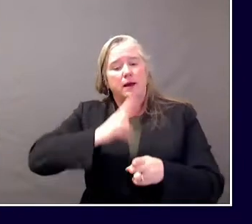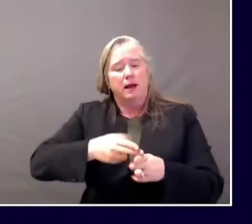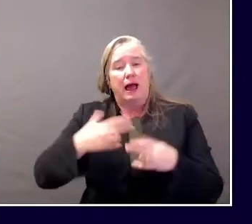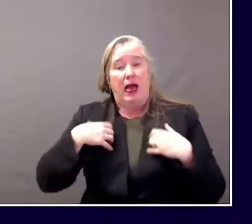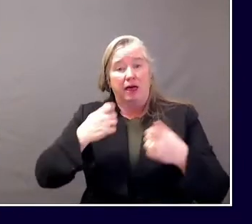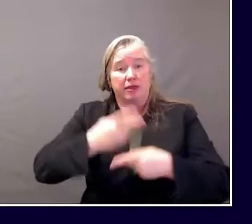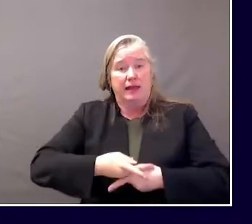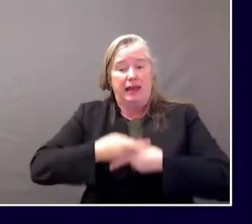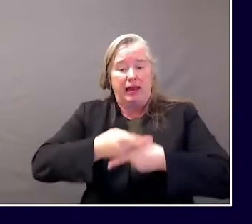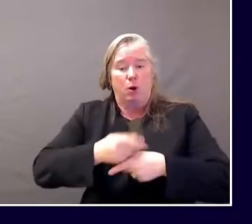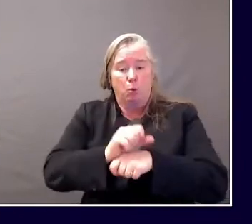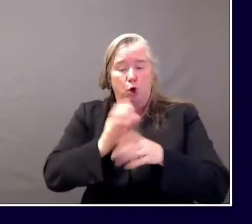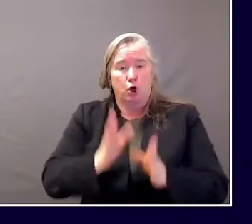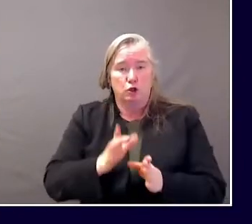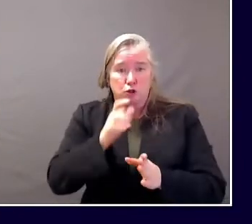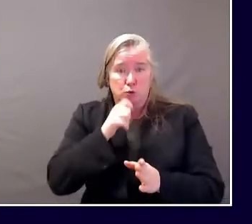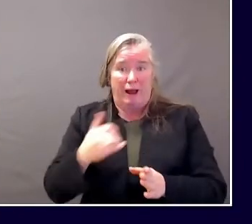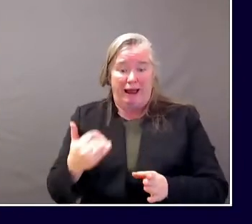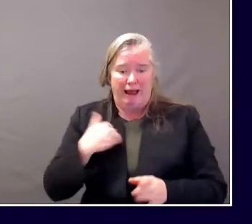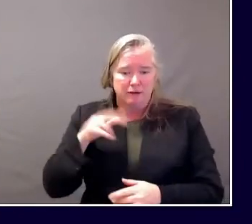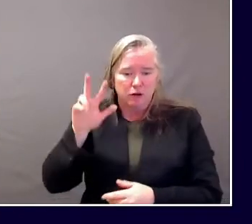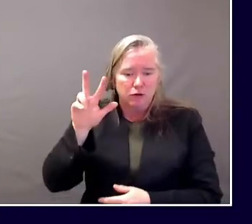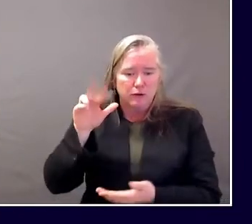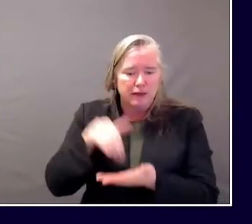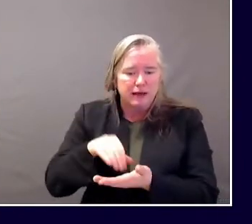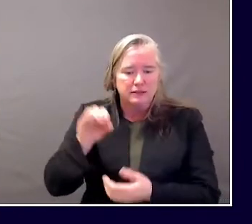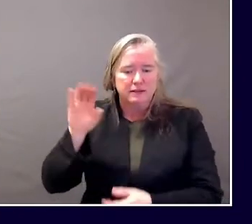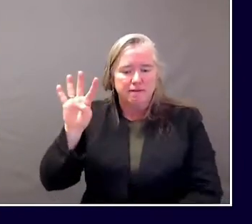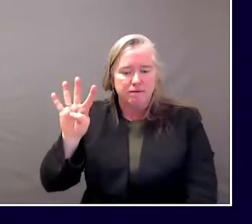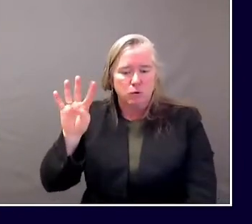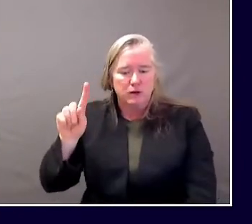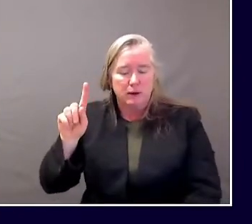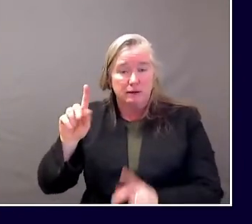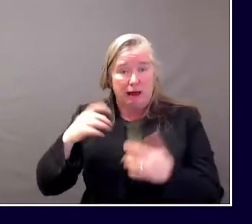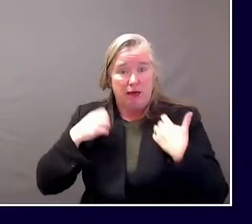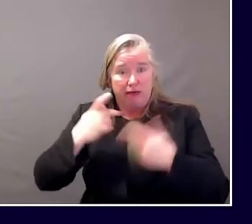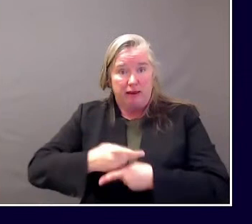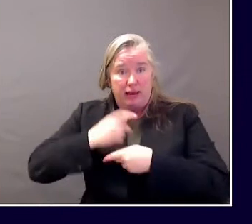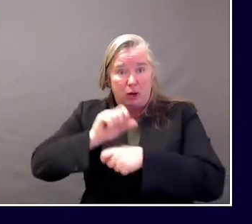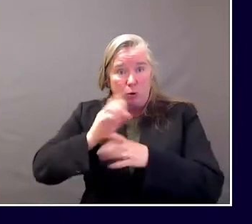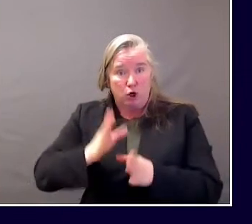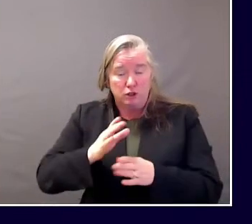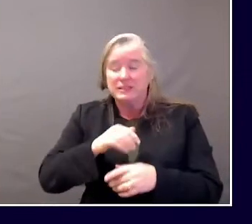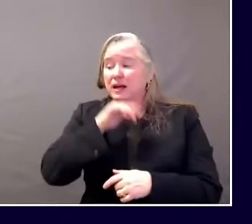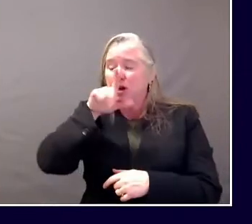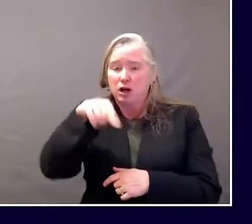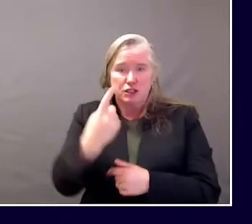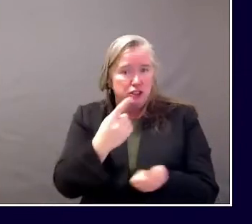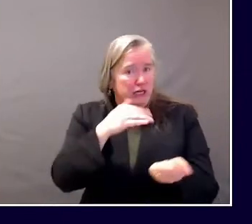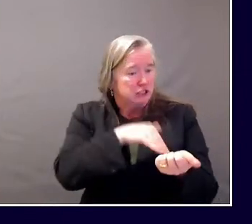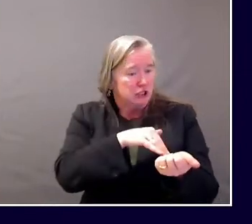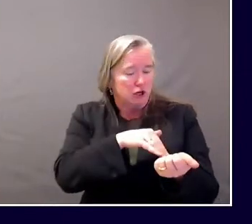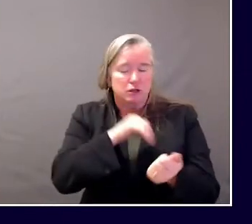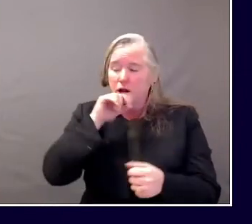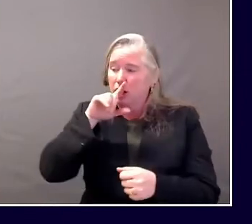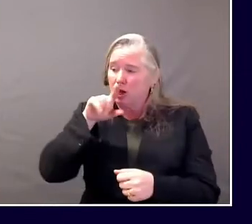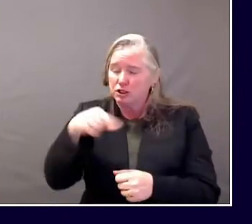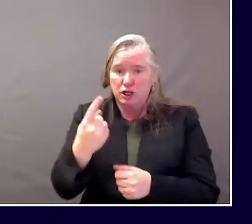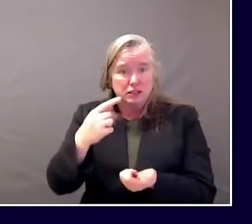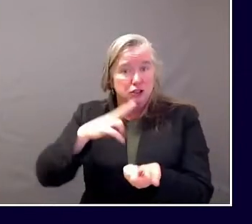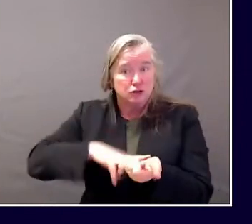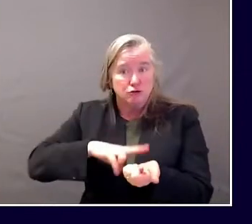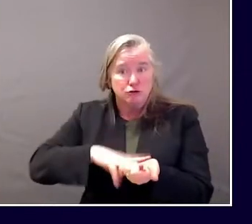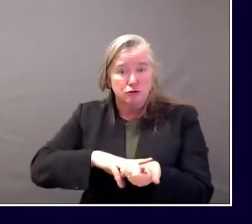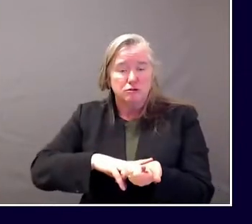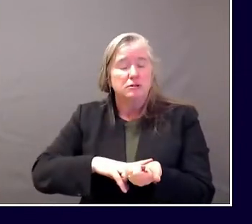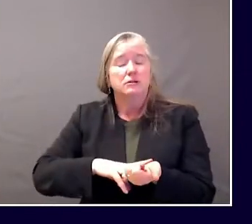tested positive for COVID-19, when I talk about that number, it's not just those who are directly patient-facing, right?